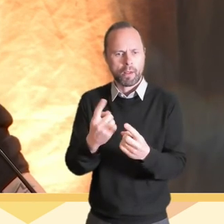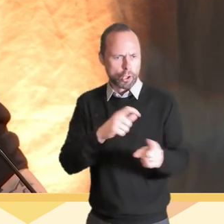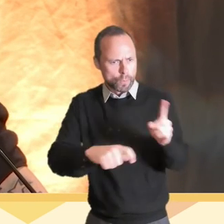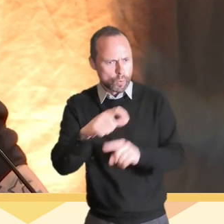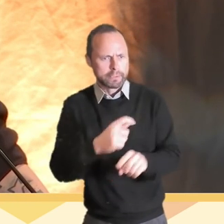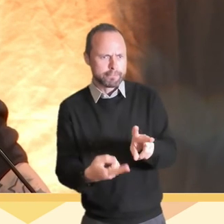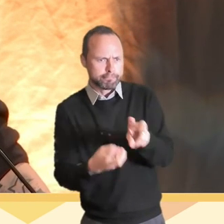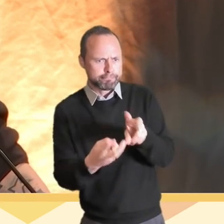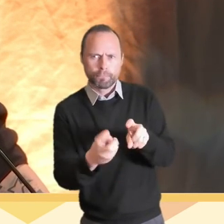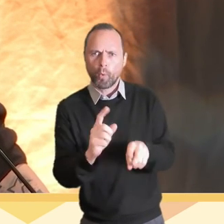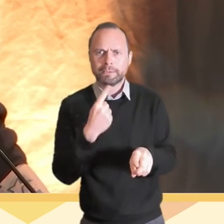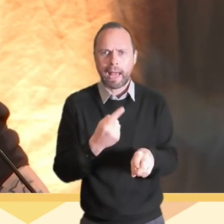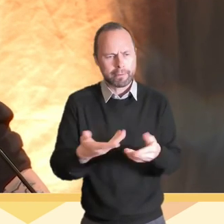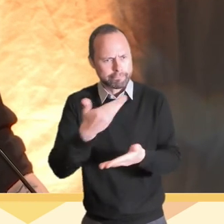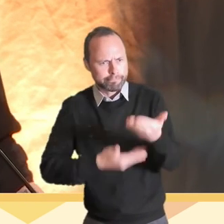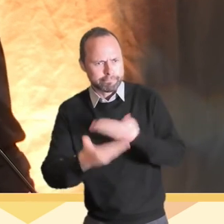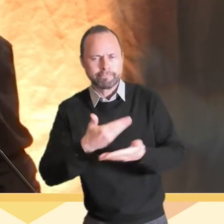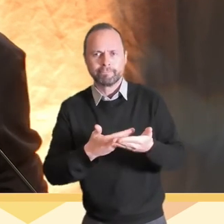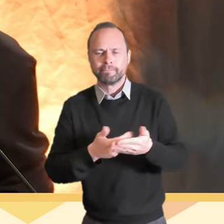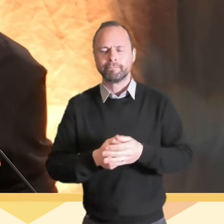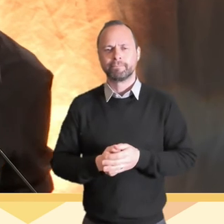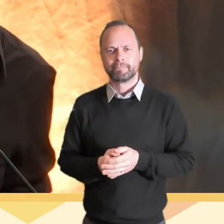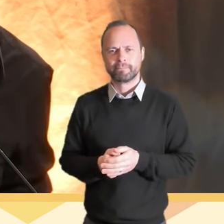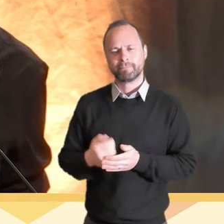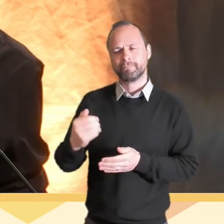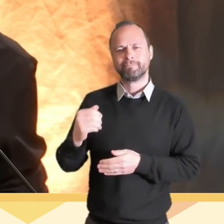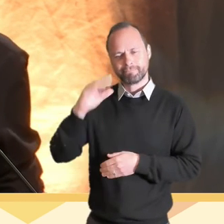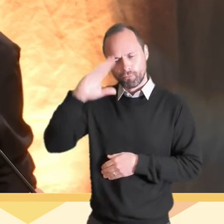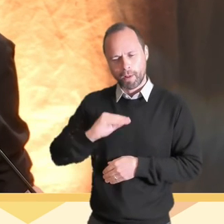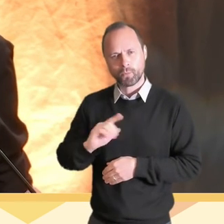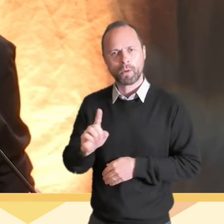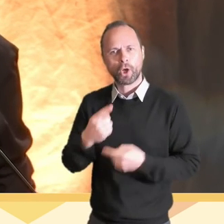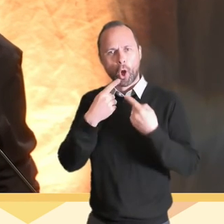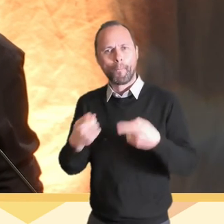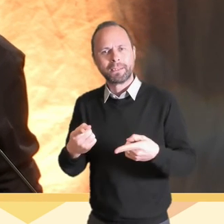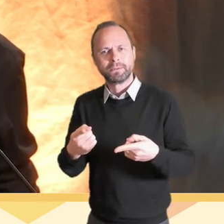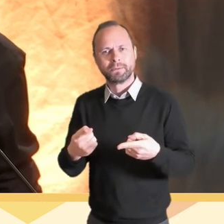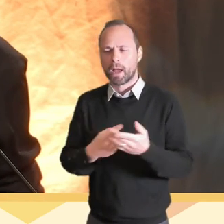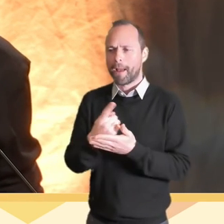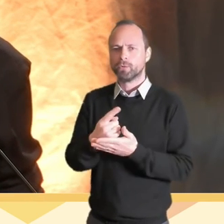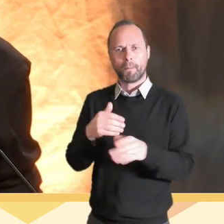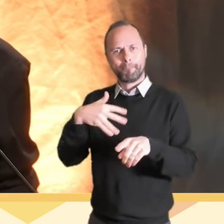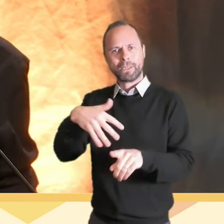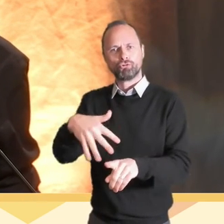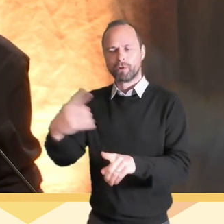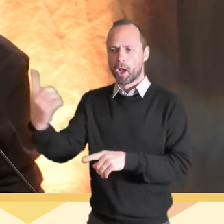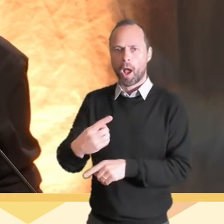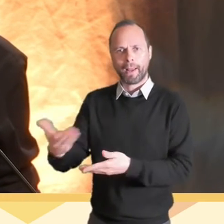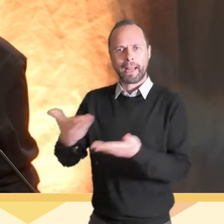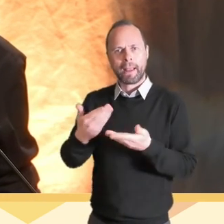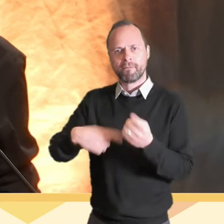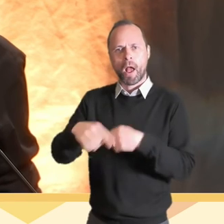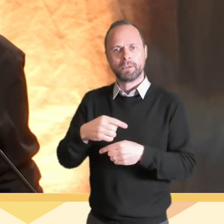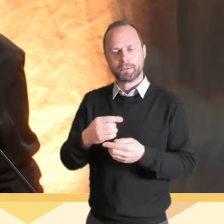communities. I'm often reminded of the comment, "The missionaries came to bring us the bread of life, but we choked on